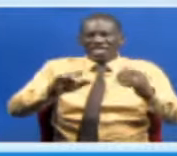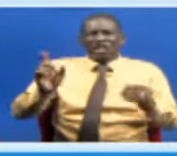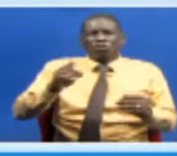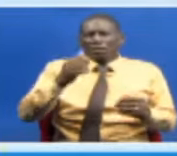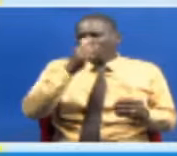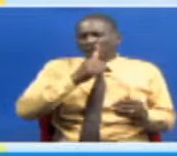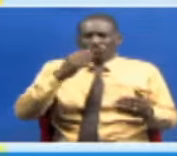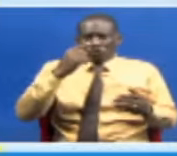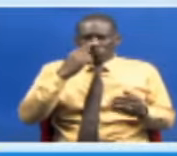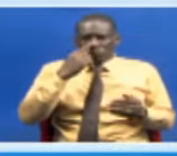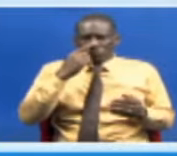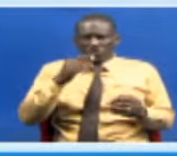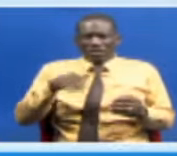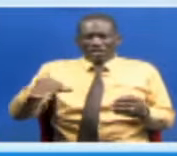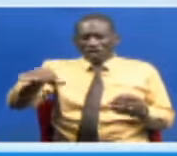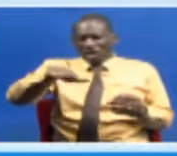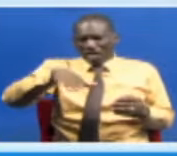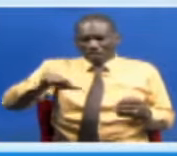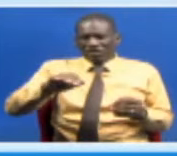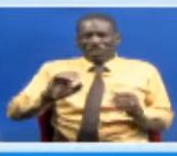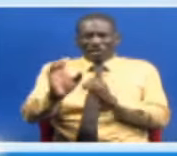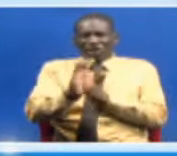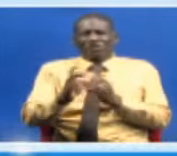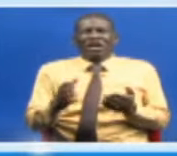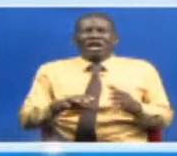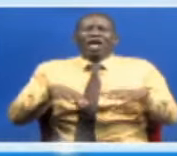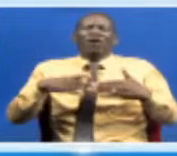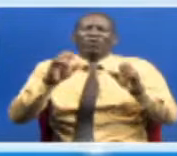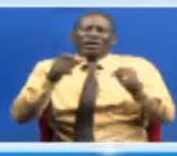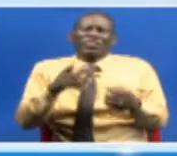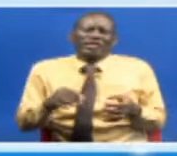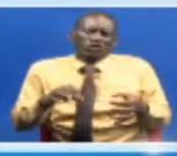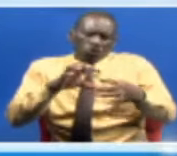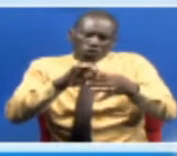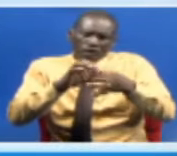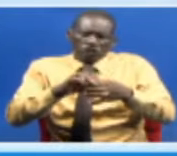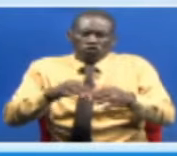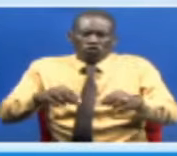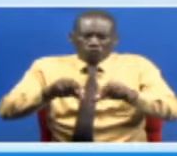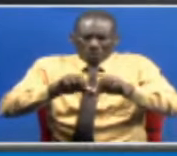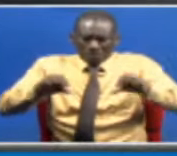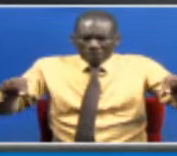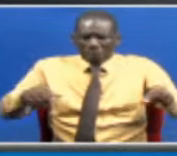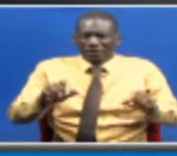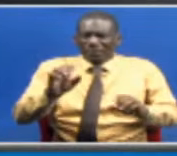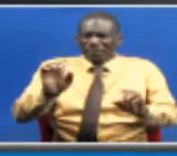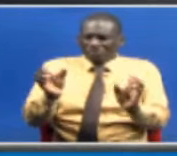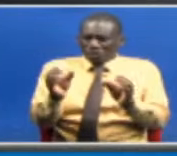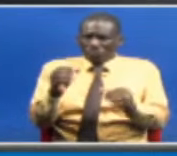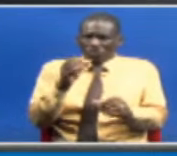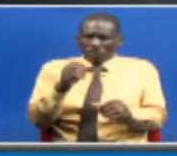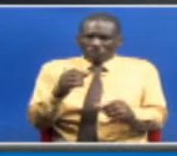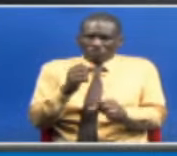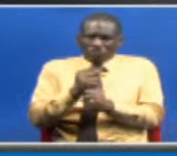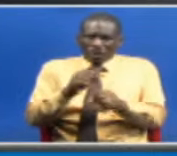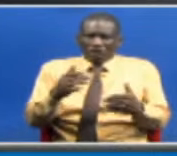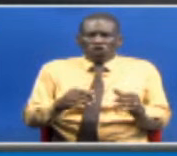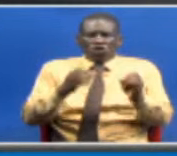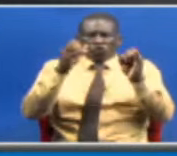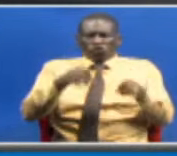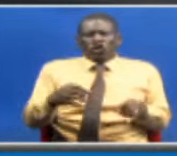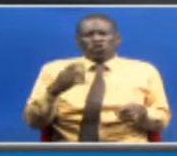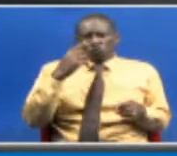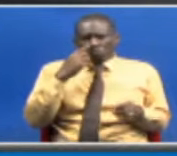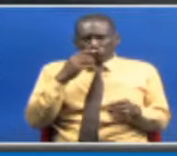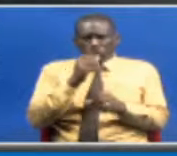homes around also around the country. How will this reticulation work for those? I think for new homes, we will work with